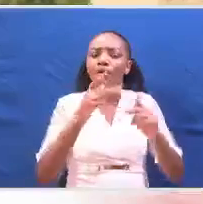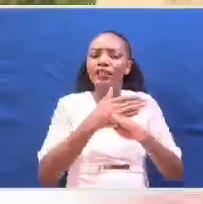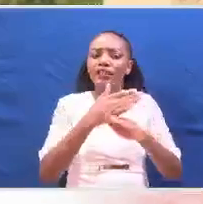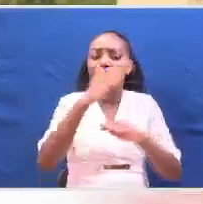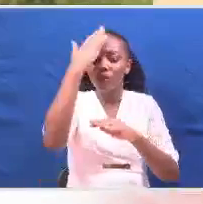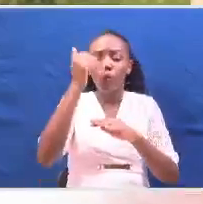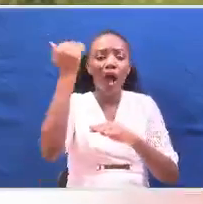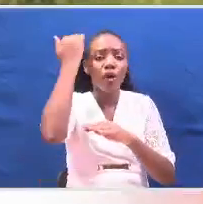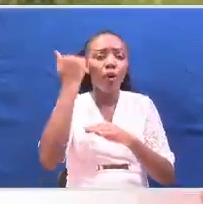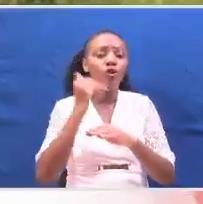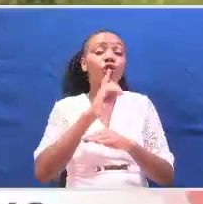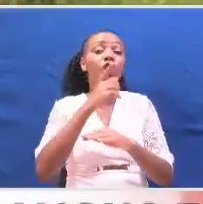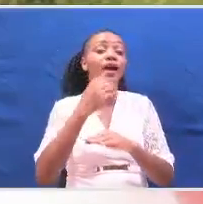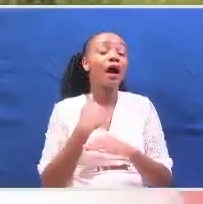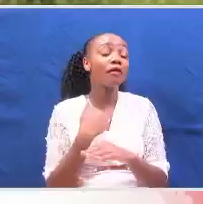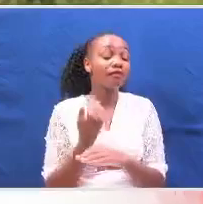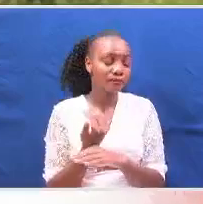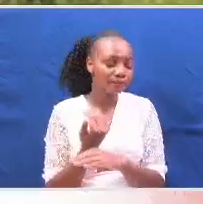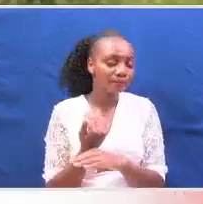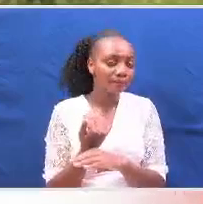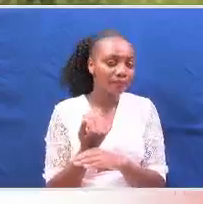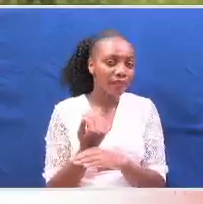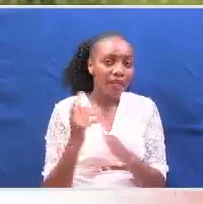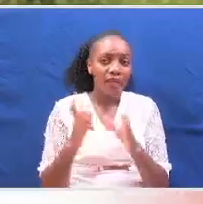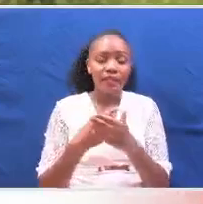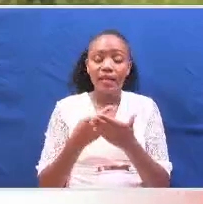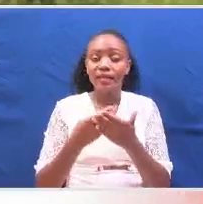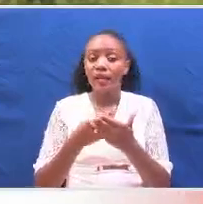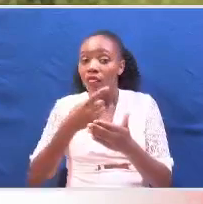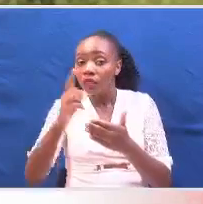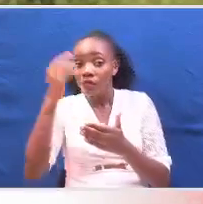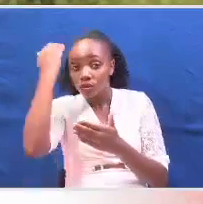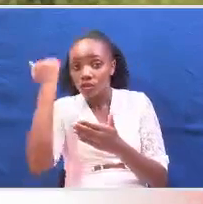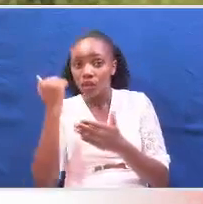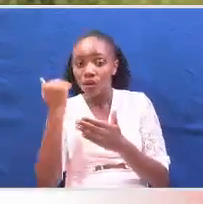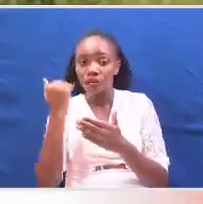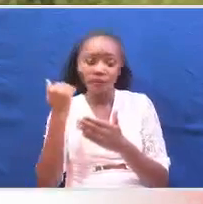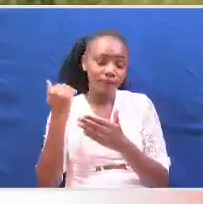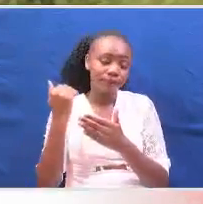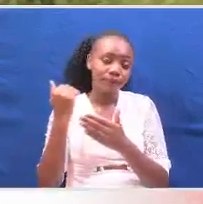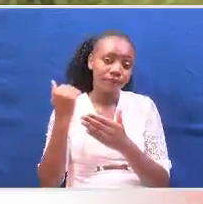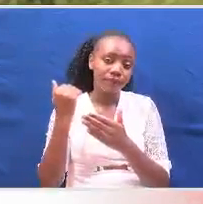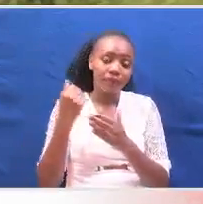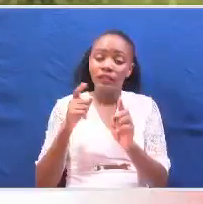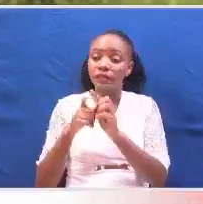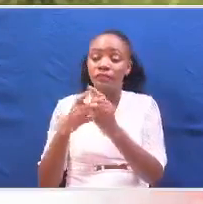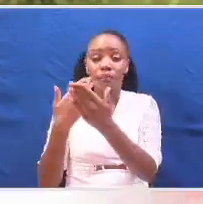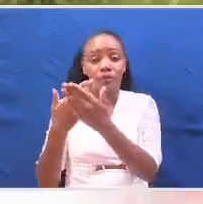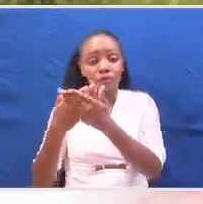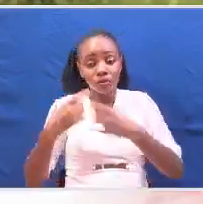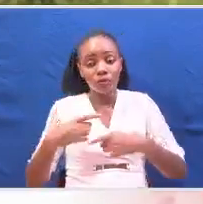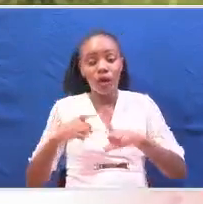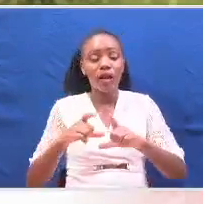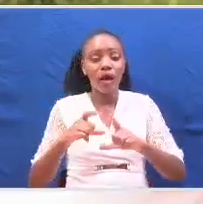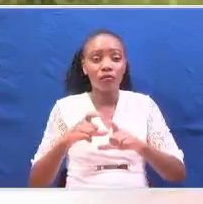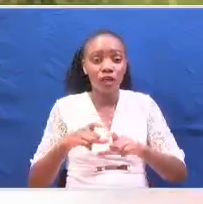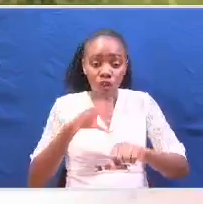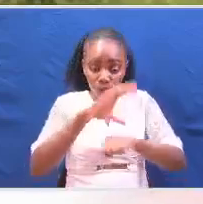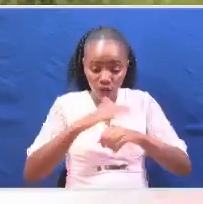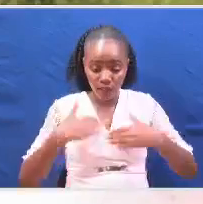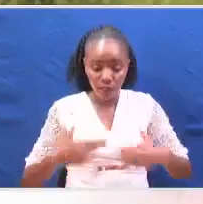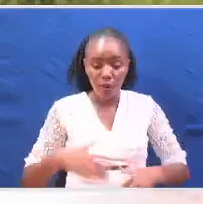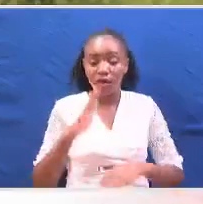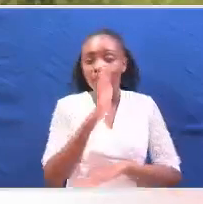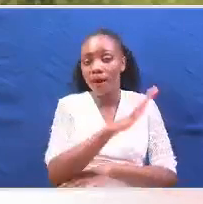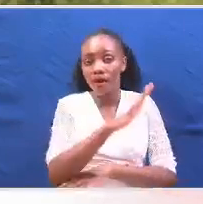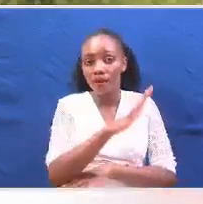Mimi walienda paka kotini na wakaomba koti wapatie ruhusa au idhini ya kuweza kufufua mwili kwa sababu